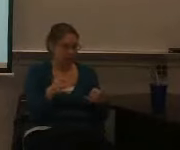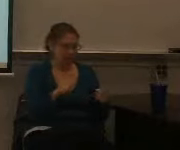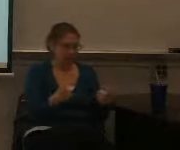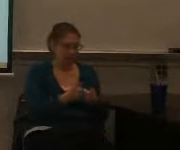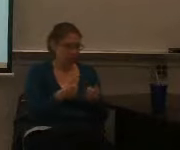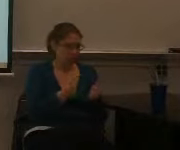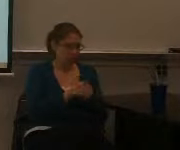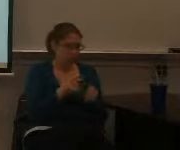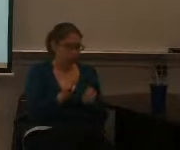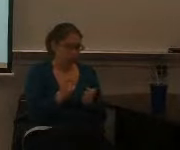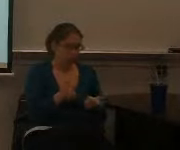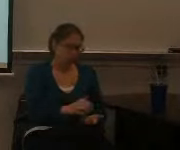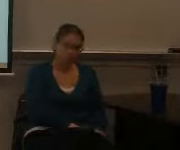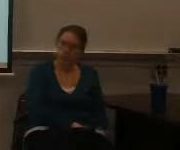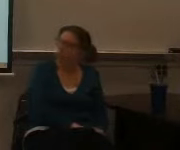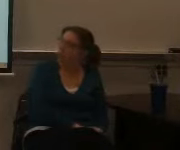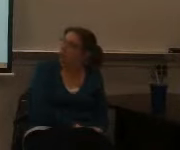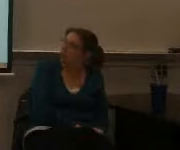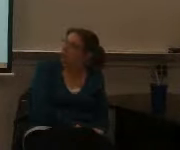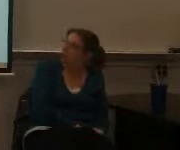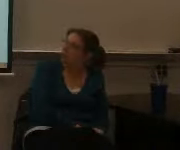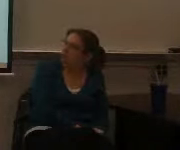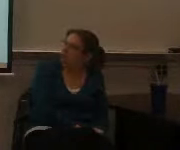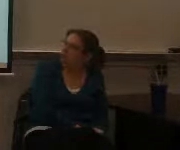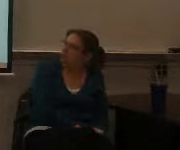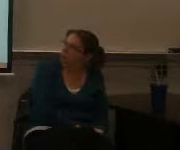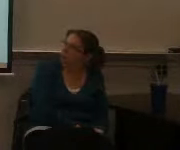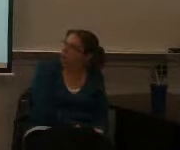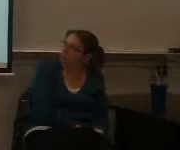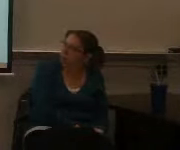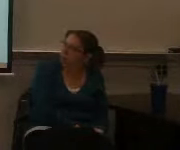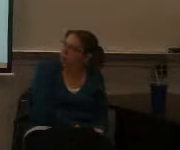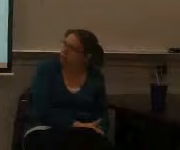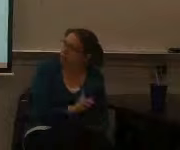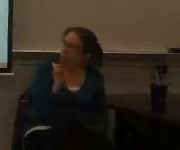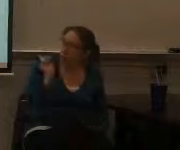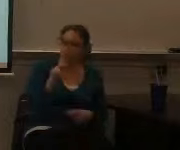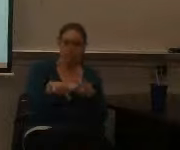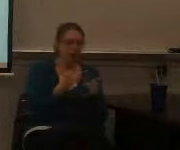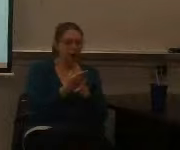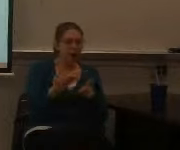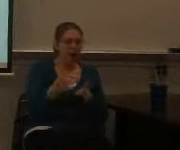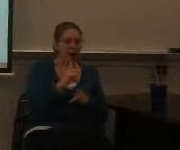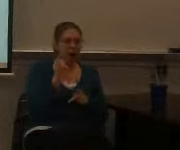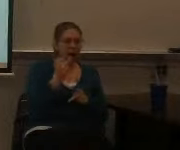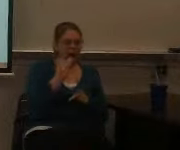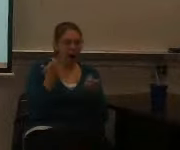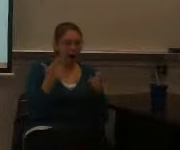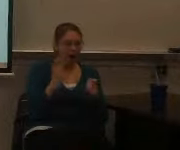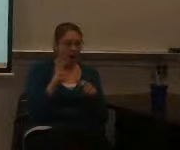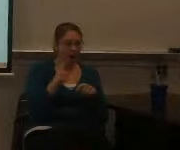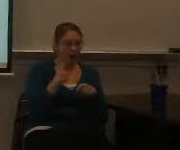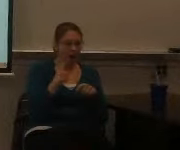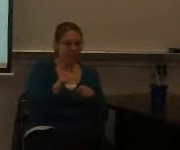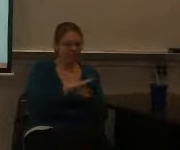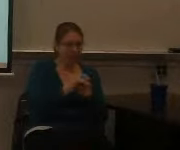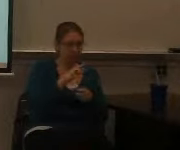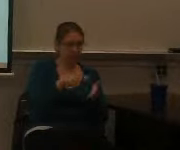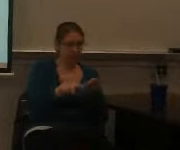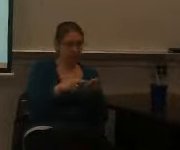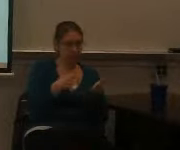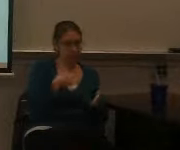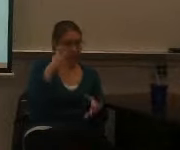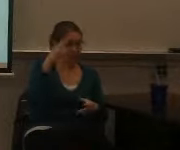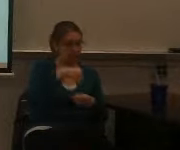as to where it's going to go. This kind of thing is one of the major areas of research that I've